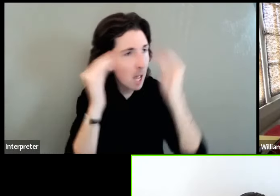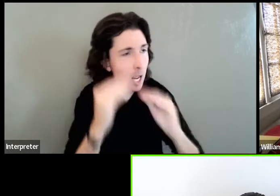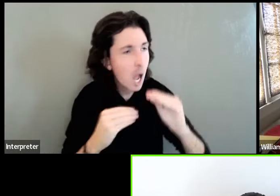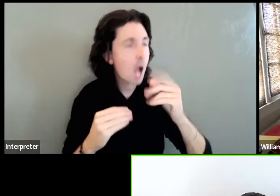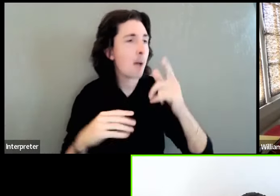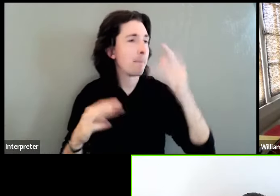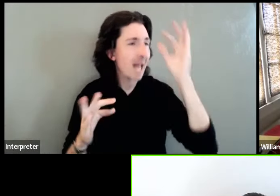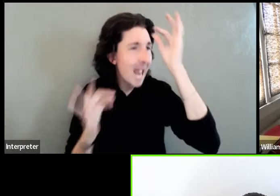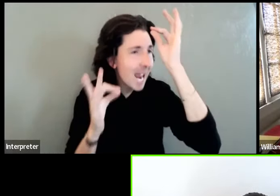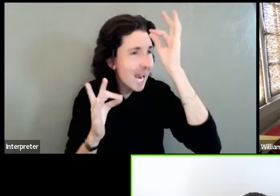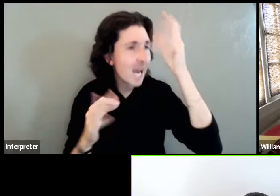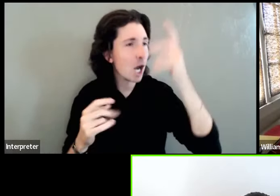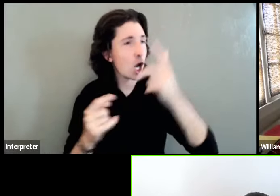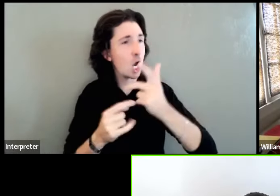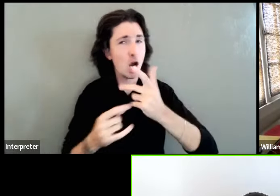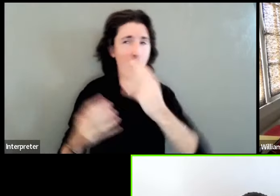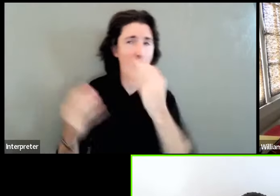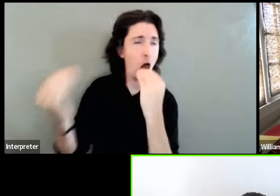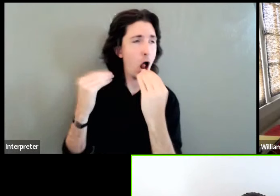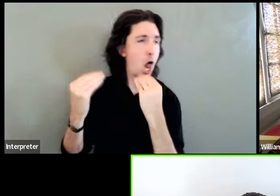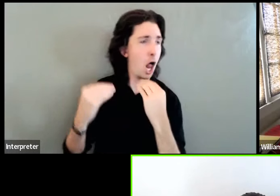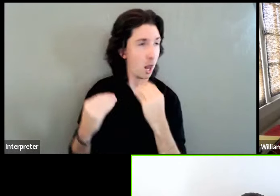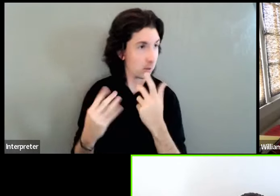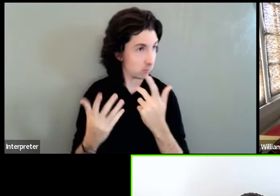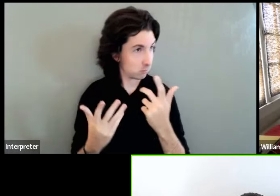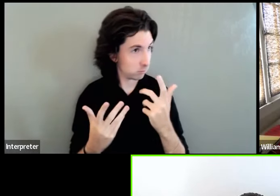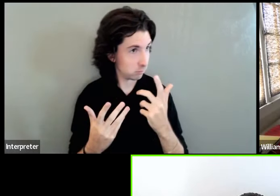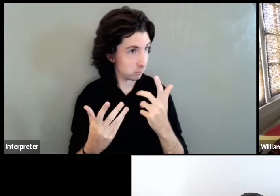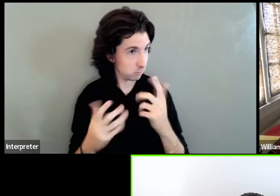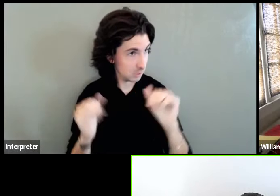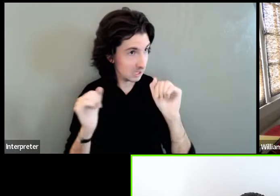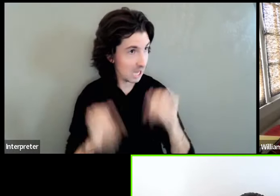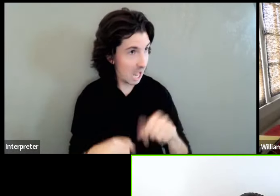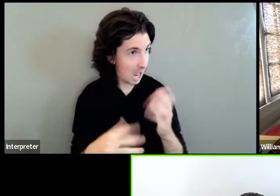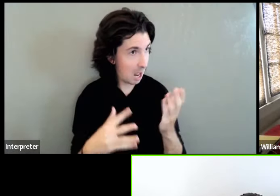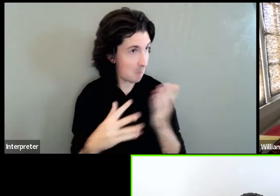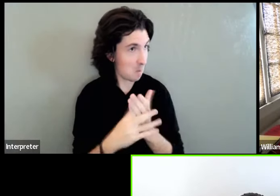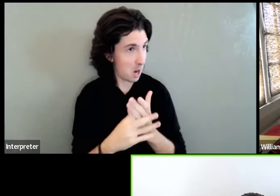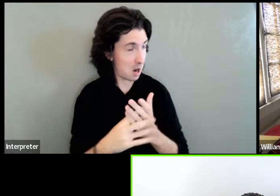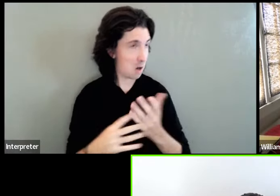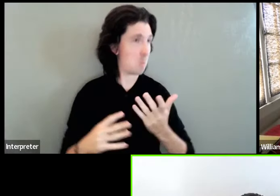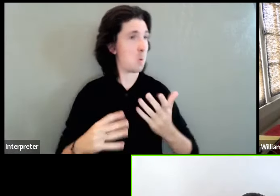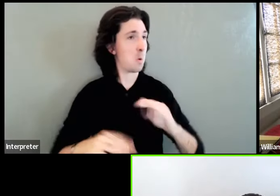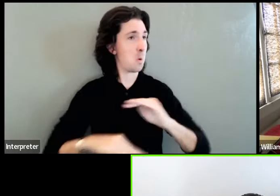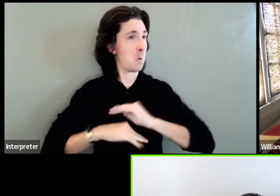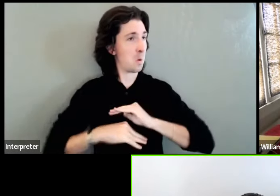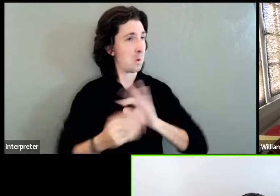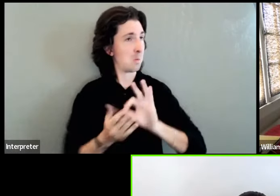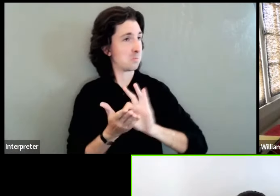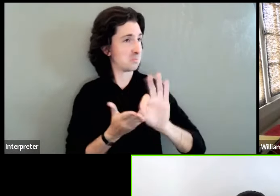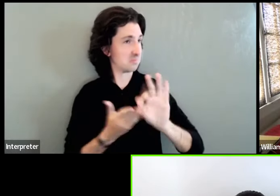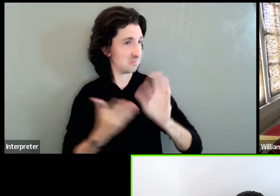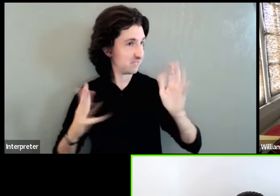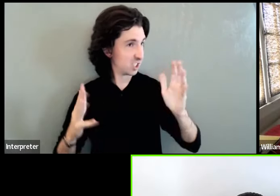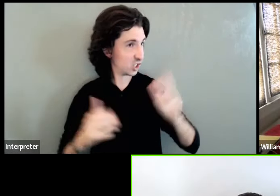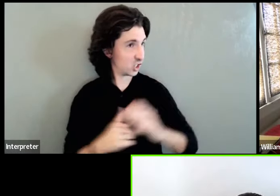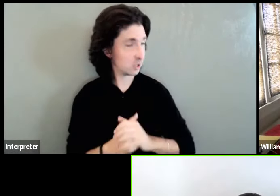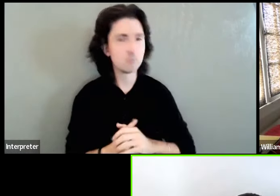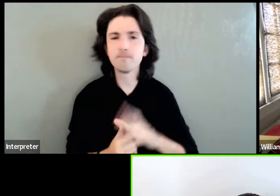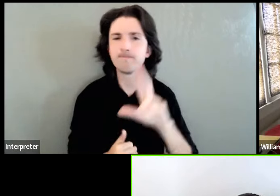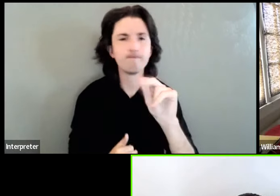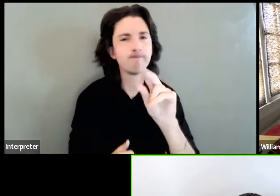No. So if, again, the provisions for principal performers are really about the break. And if you're in hair and makeup, you're not on a